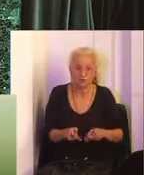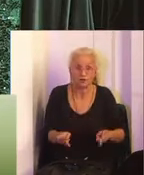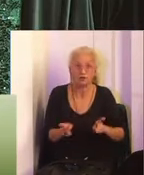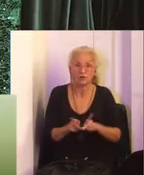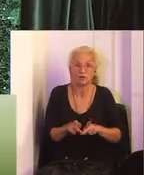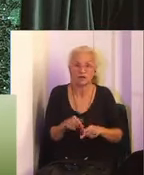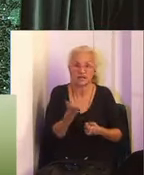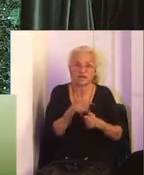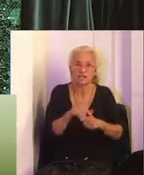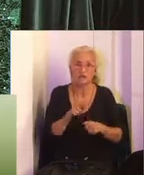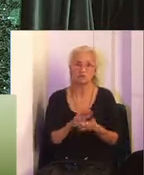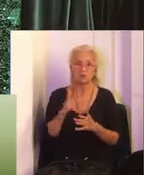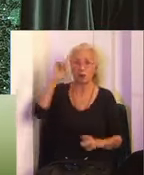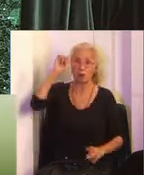trying to be clever.